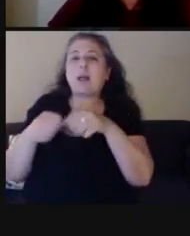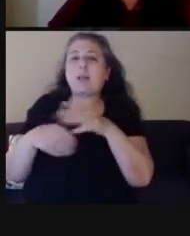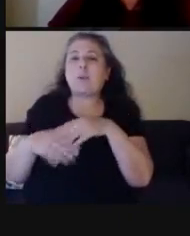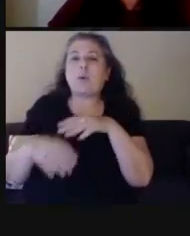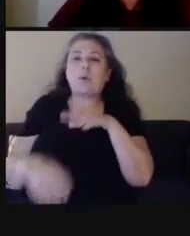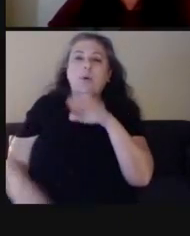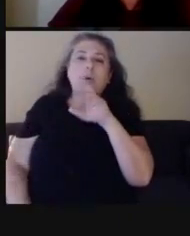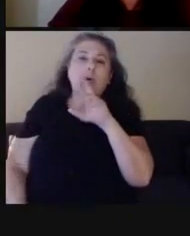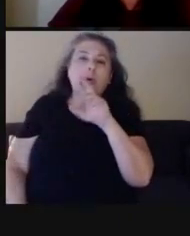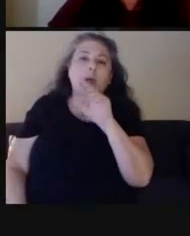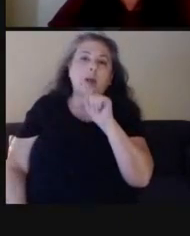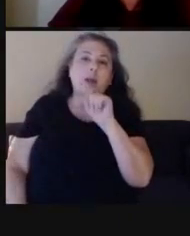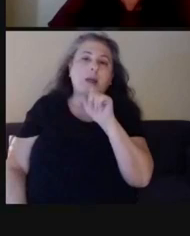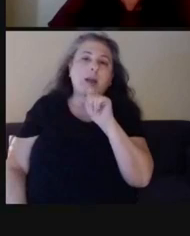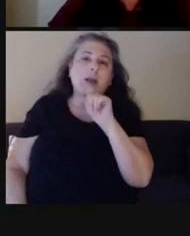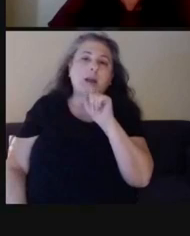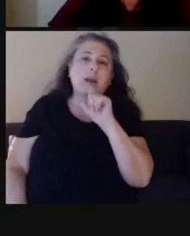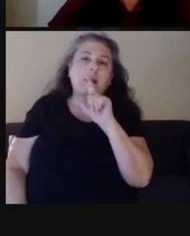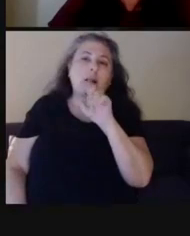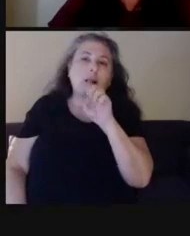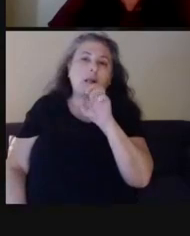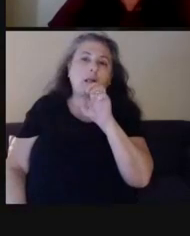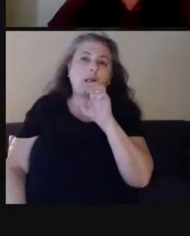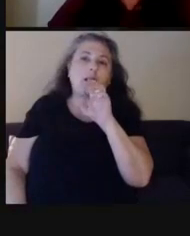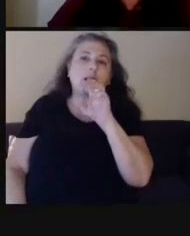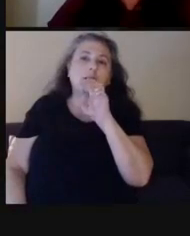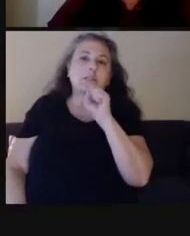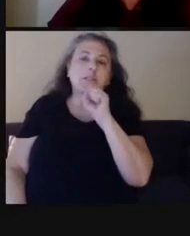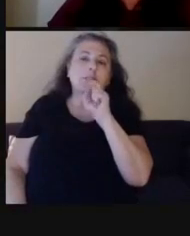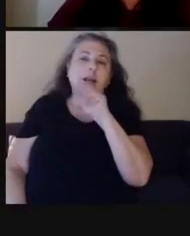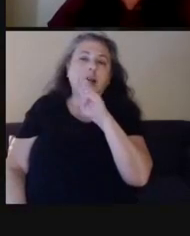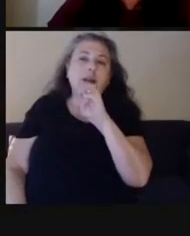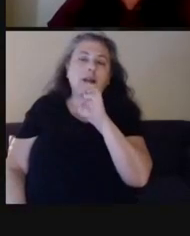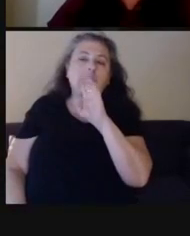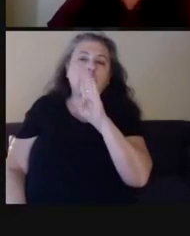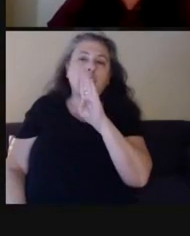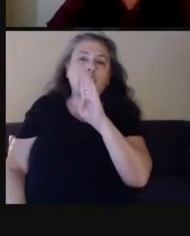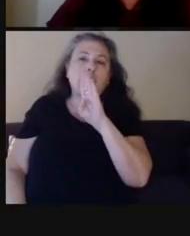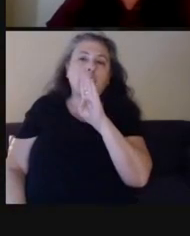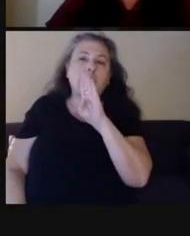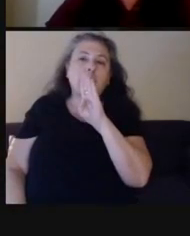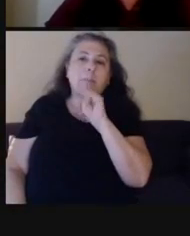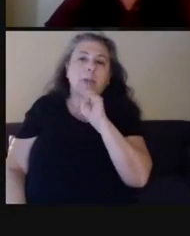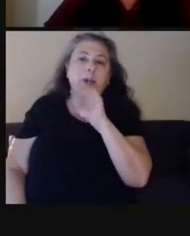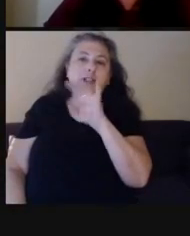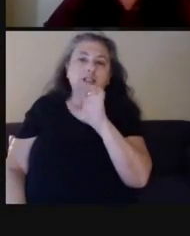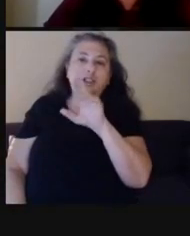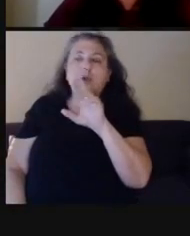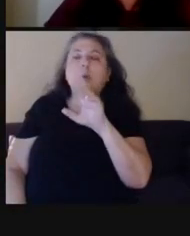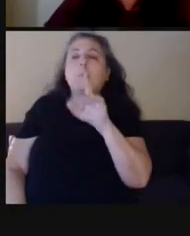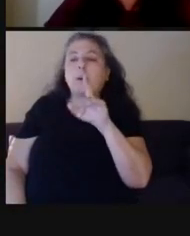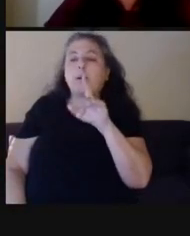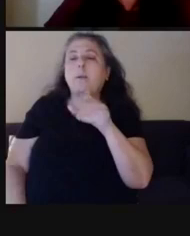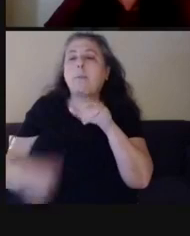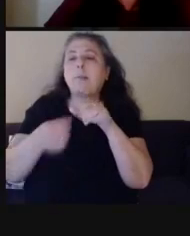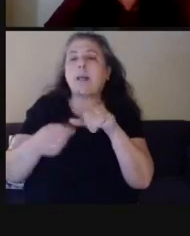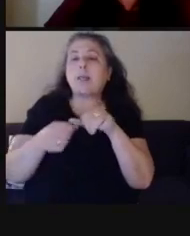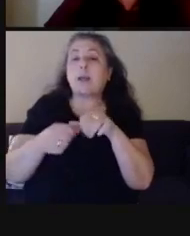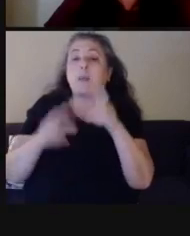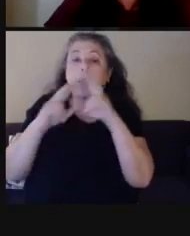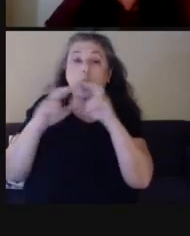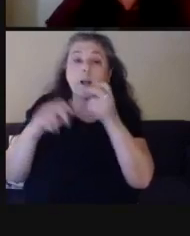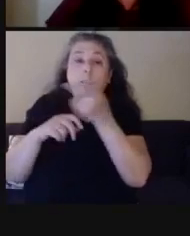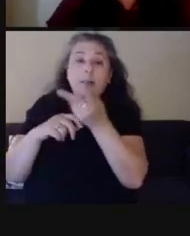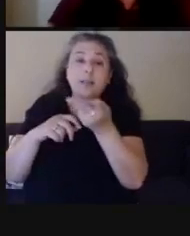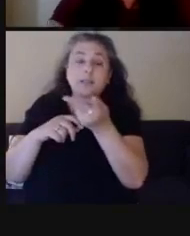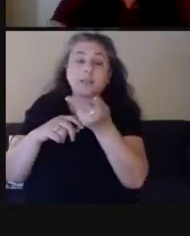rattlesnake master for the rattlesnake master borer moth. But I do encourage you to look this up